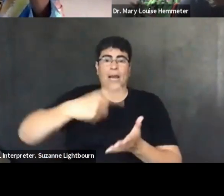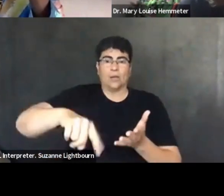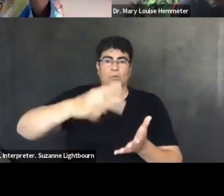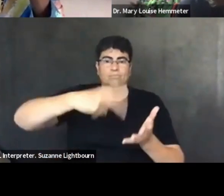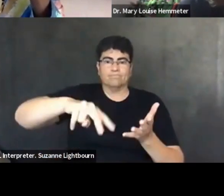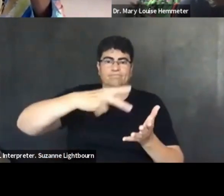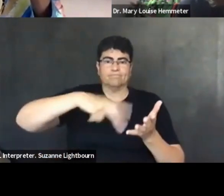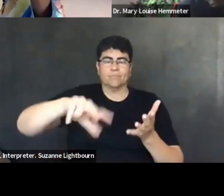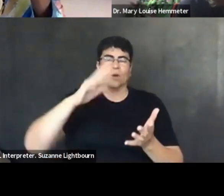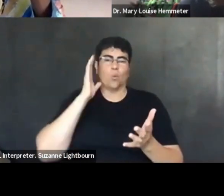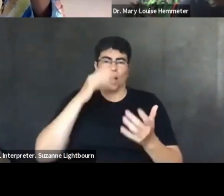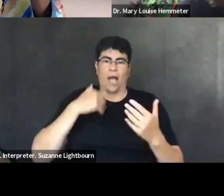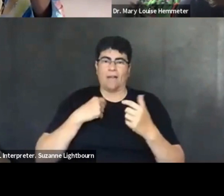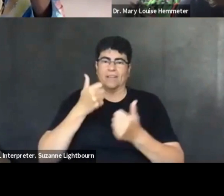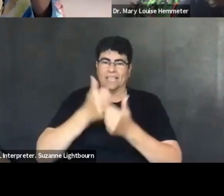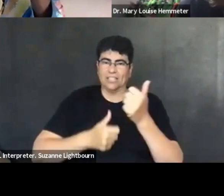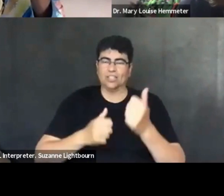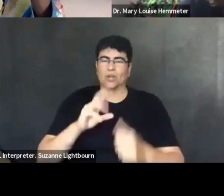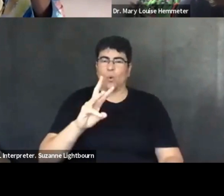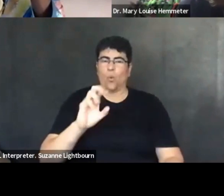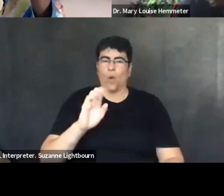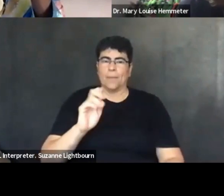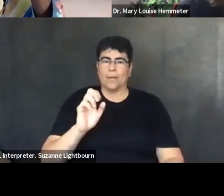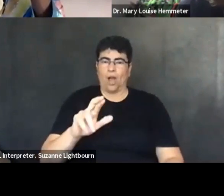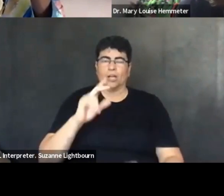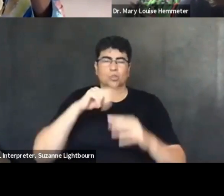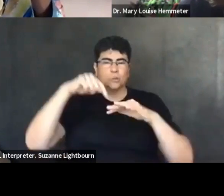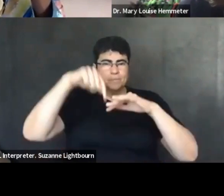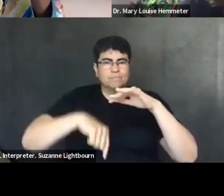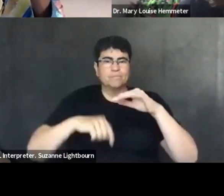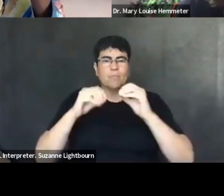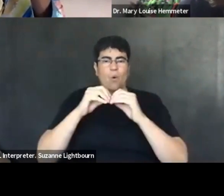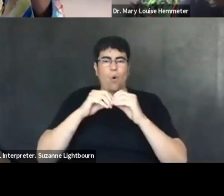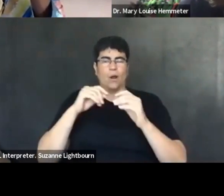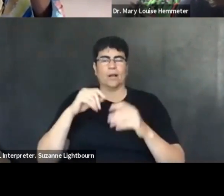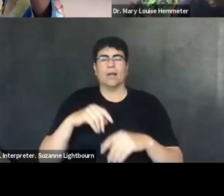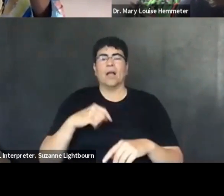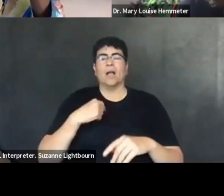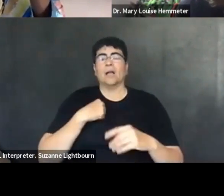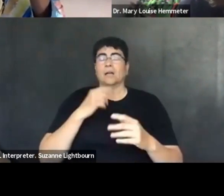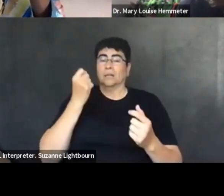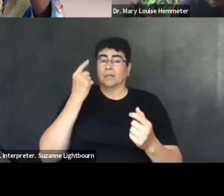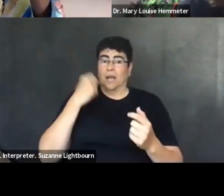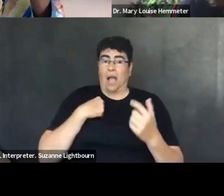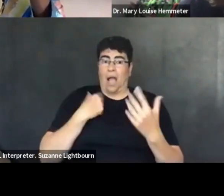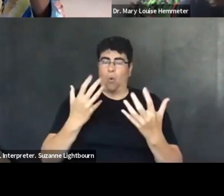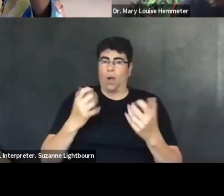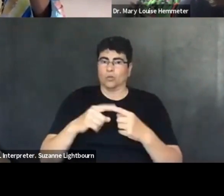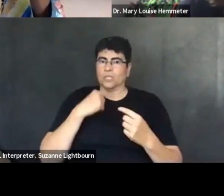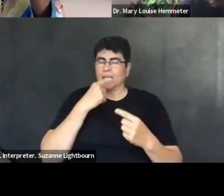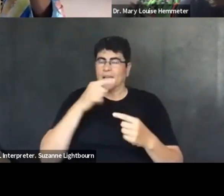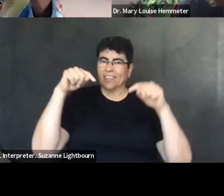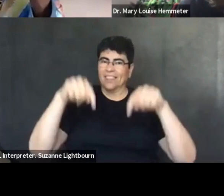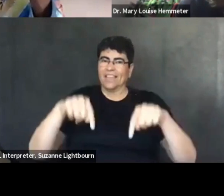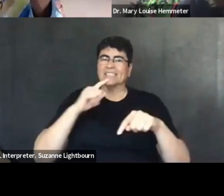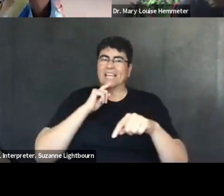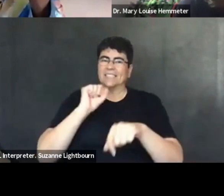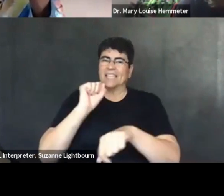we dig into each of these issues. But in hindsight, I just want to say that this has been a labor of love, as you